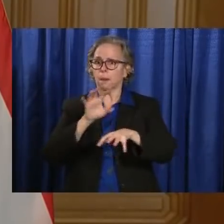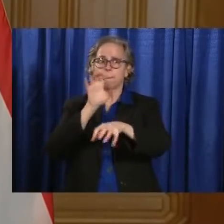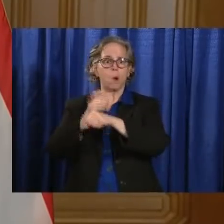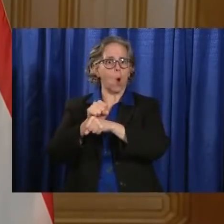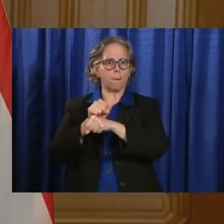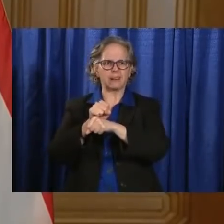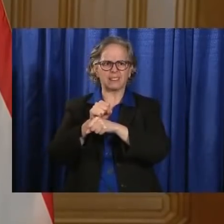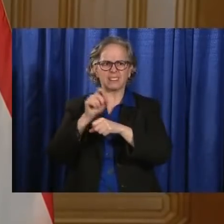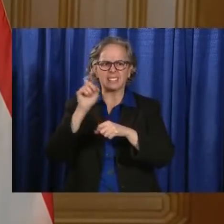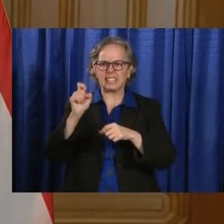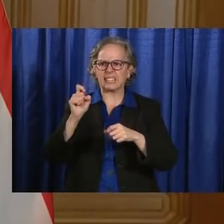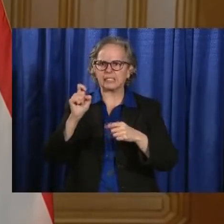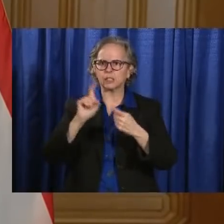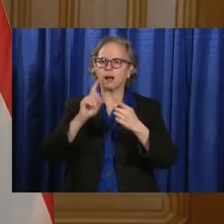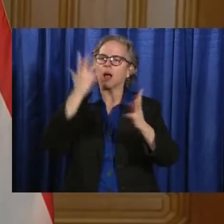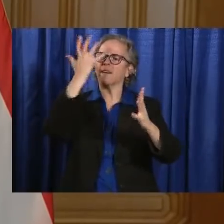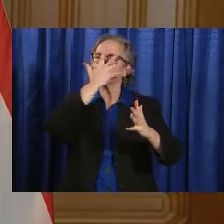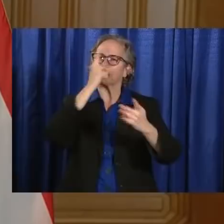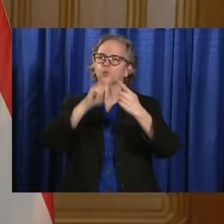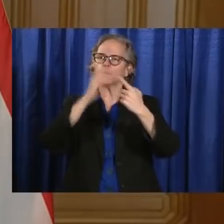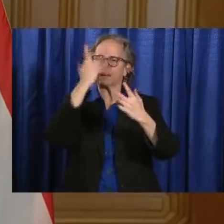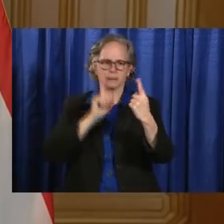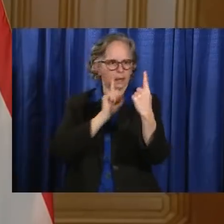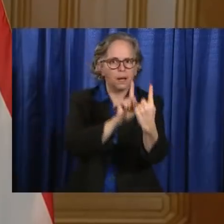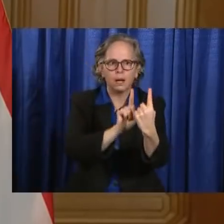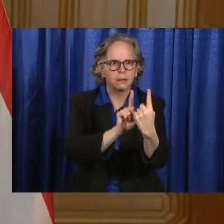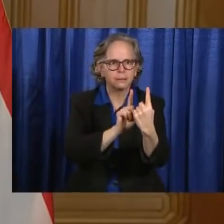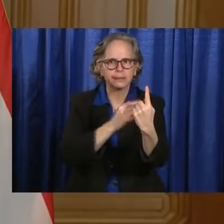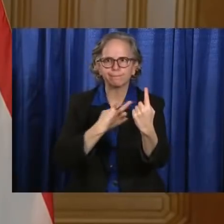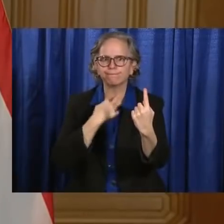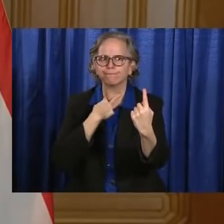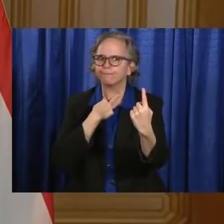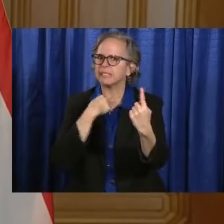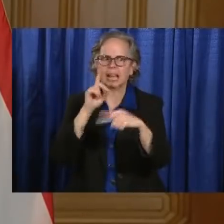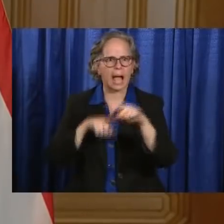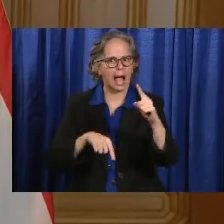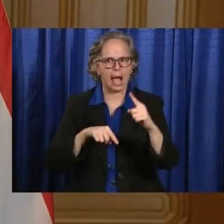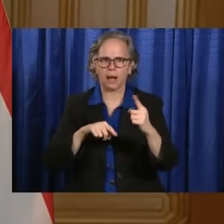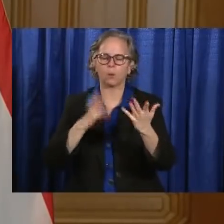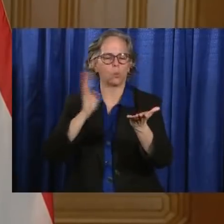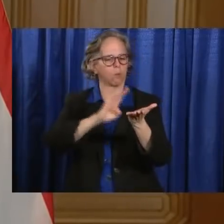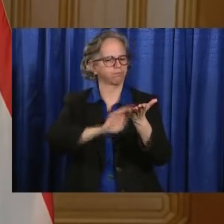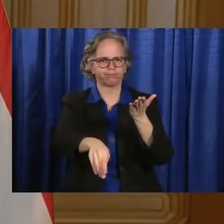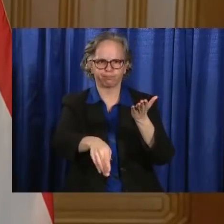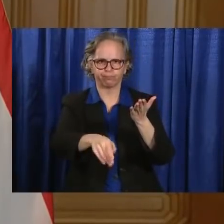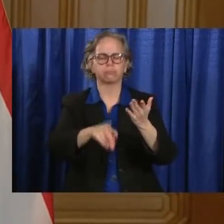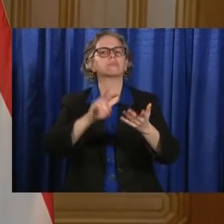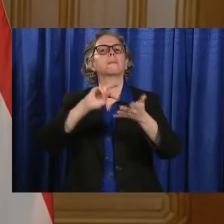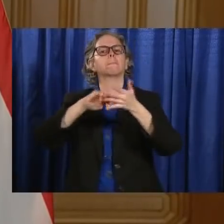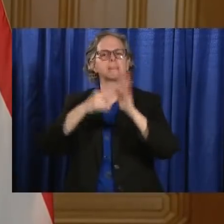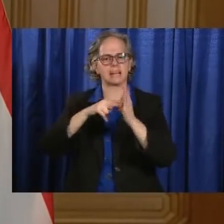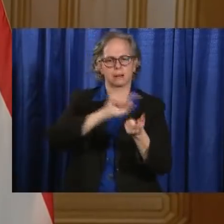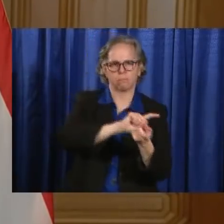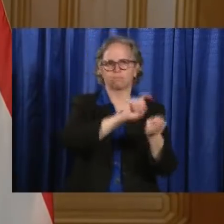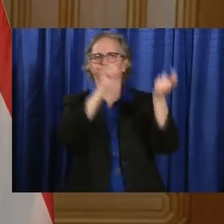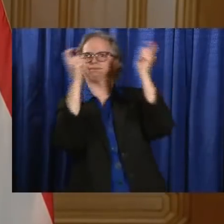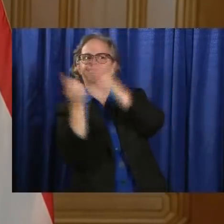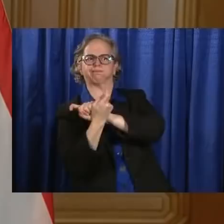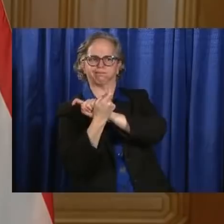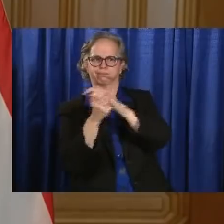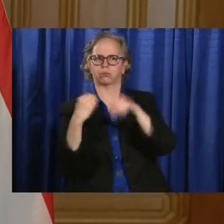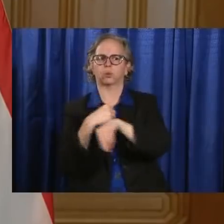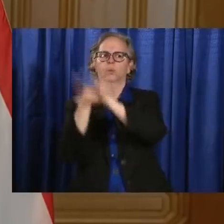telehealth services. The order that I signed today will enable those requirements to be removed so patients can be more